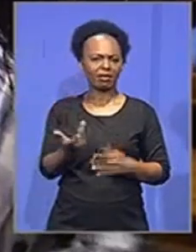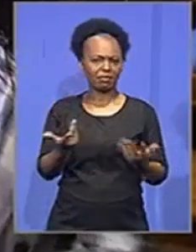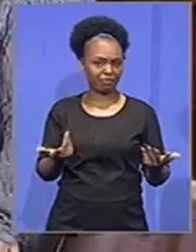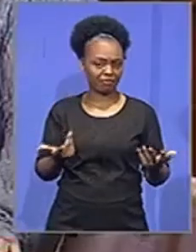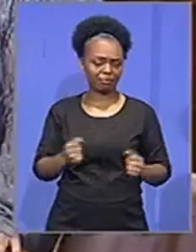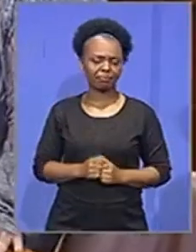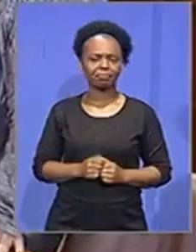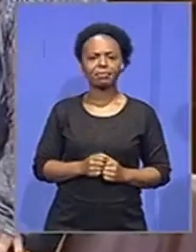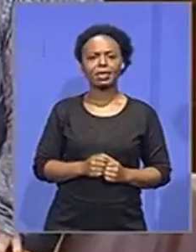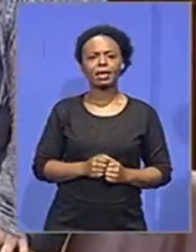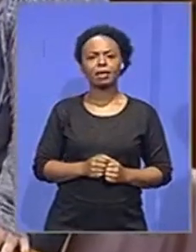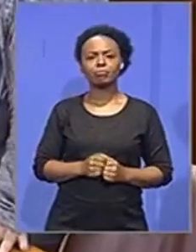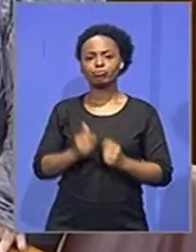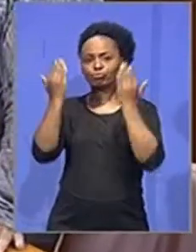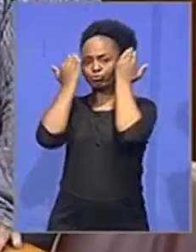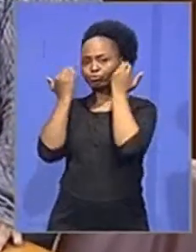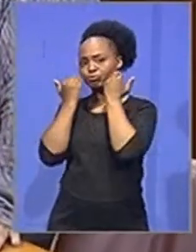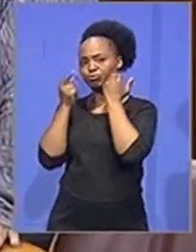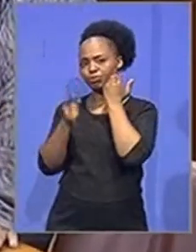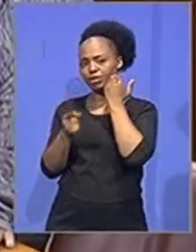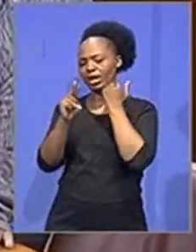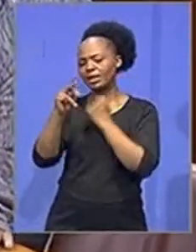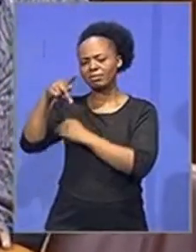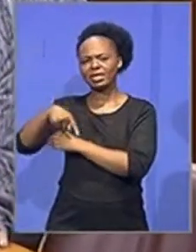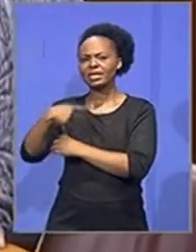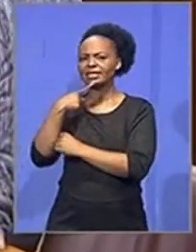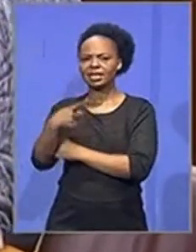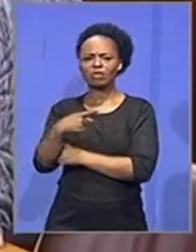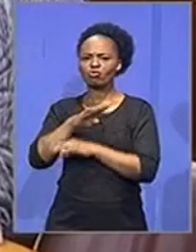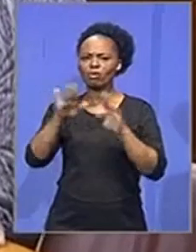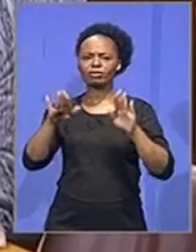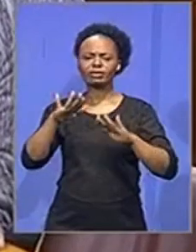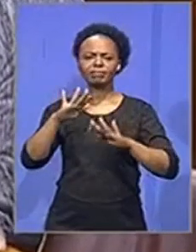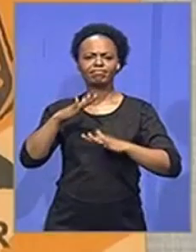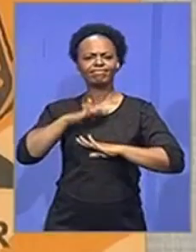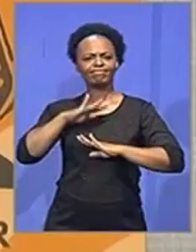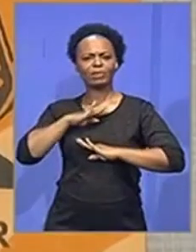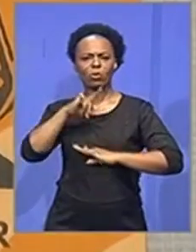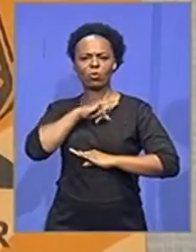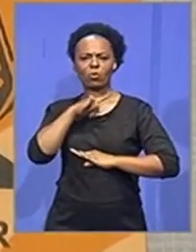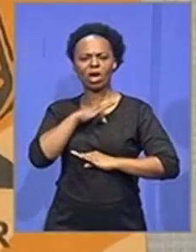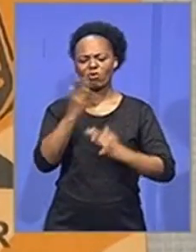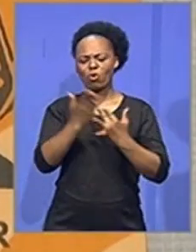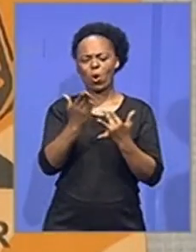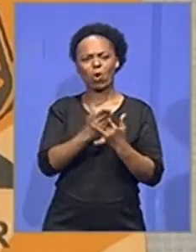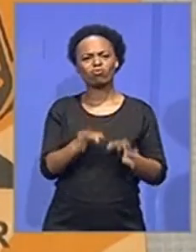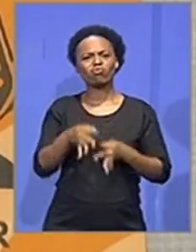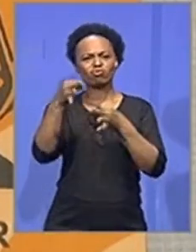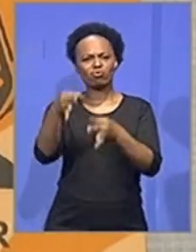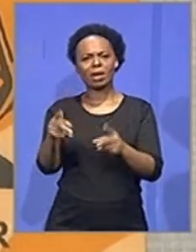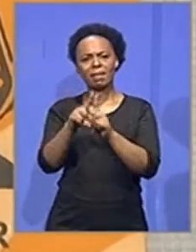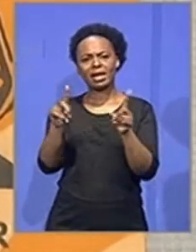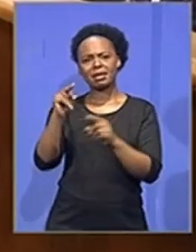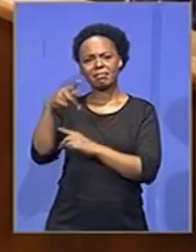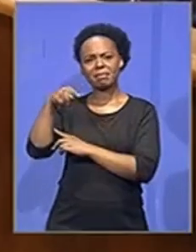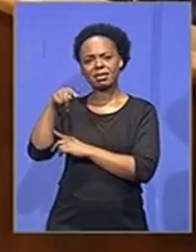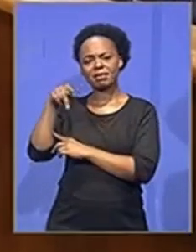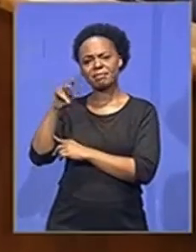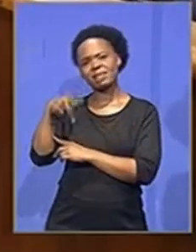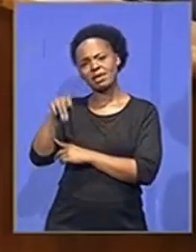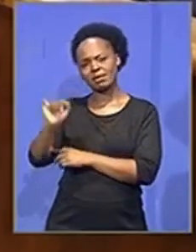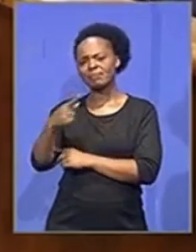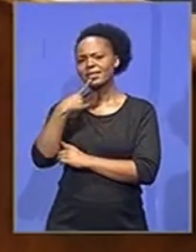fetoha. Botshotshisi ha bo a kgotsofatswa ke qeto ya ho kgutlisetswa nyewe morao, empa NPA e tiisa hore e na